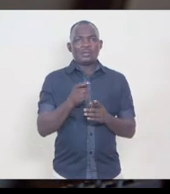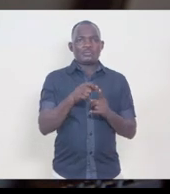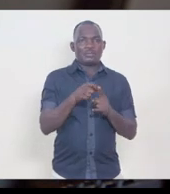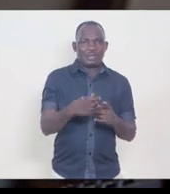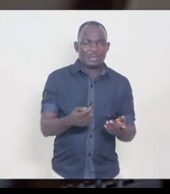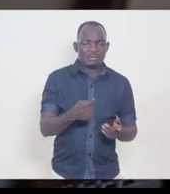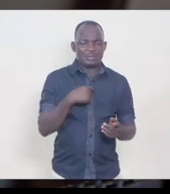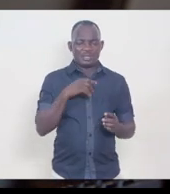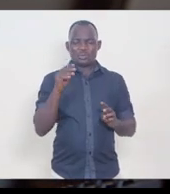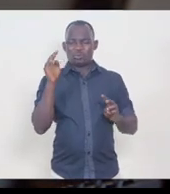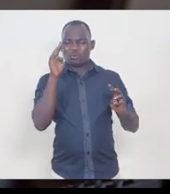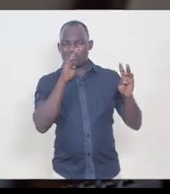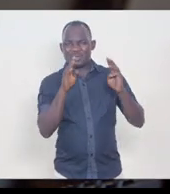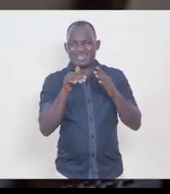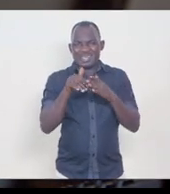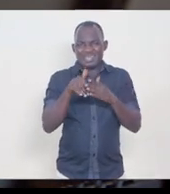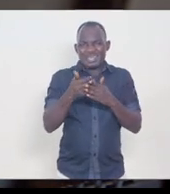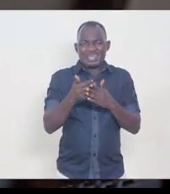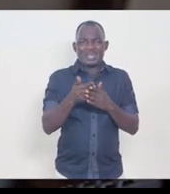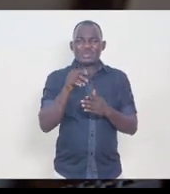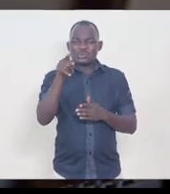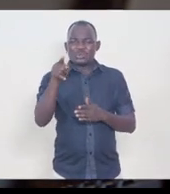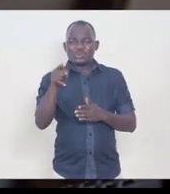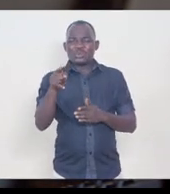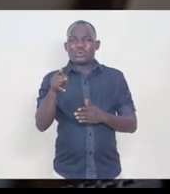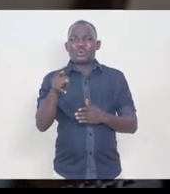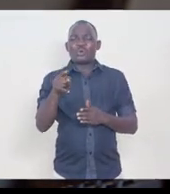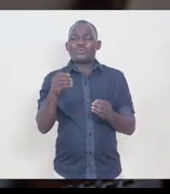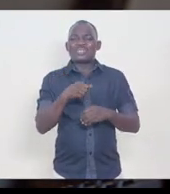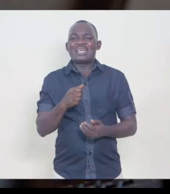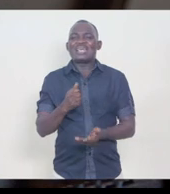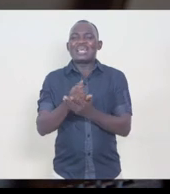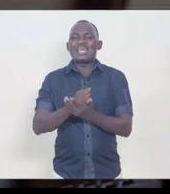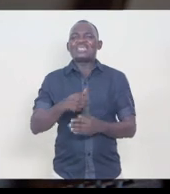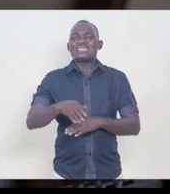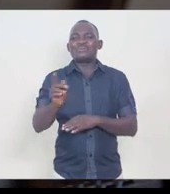I just wonder how you are a messenger if you are so smart.